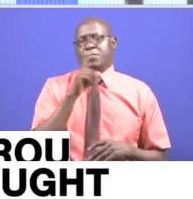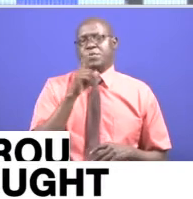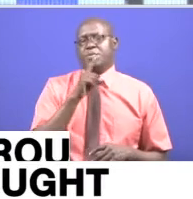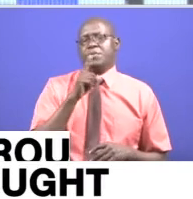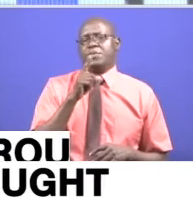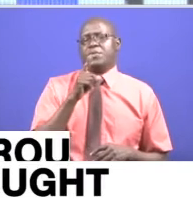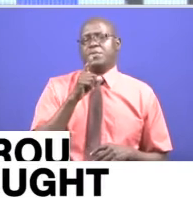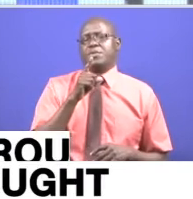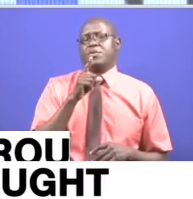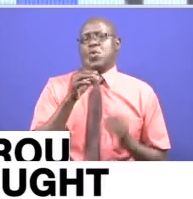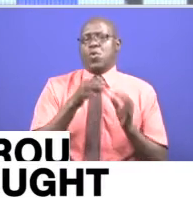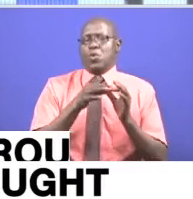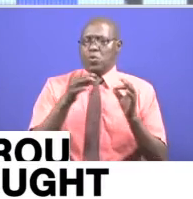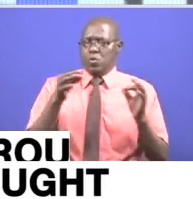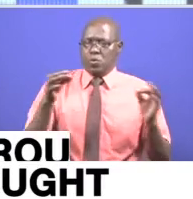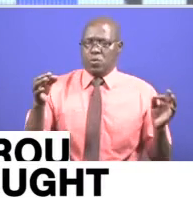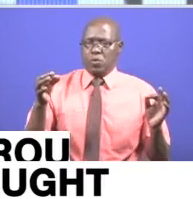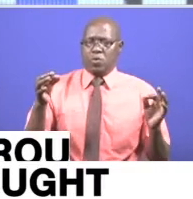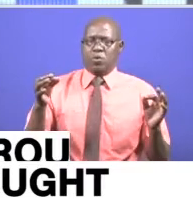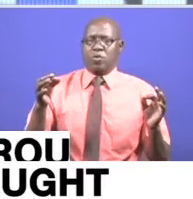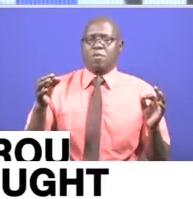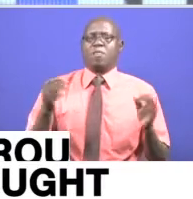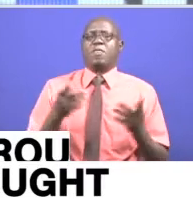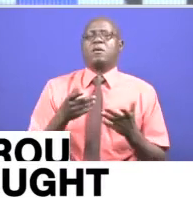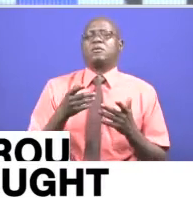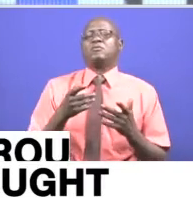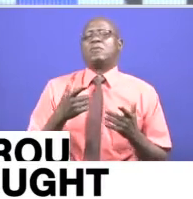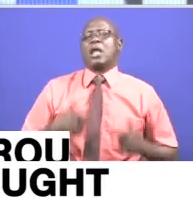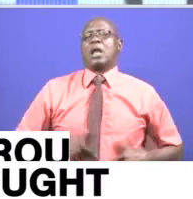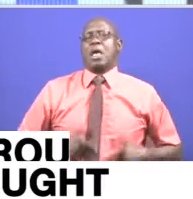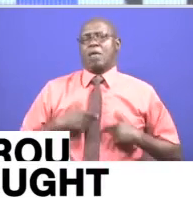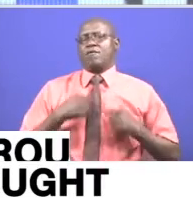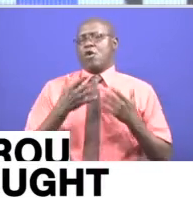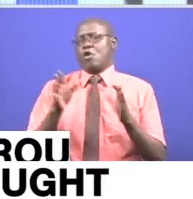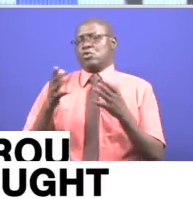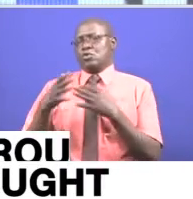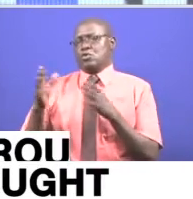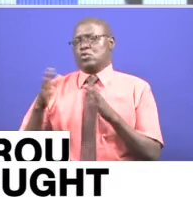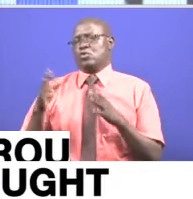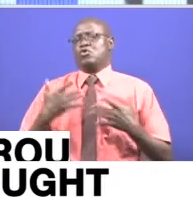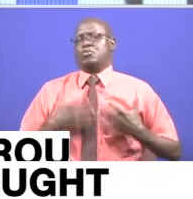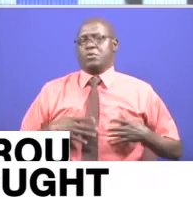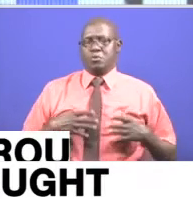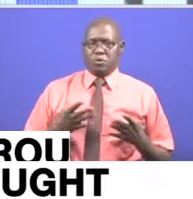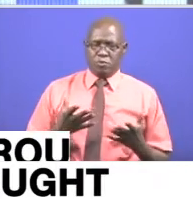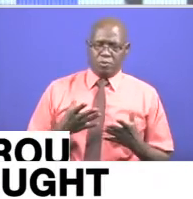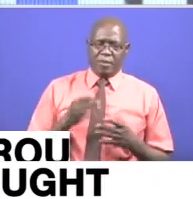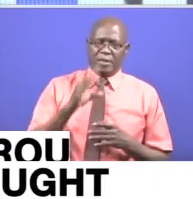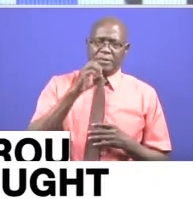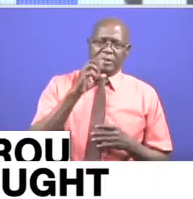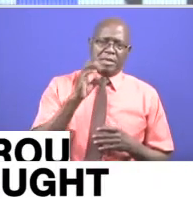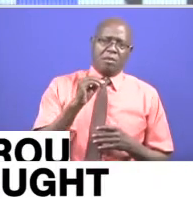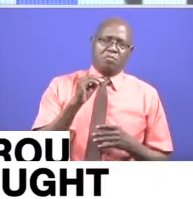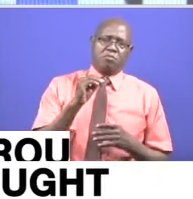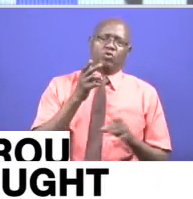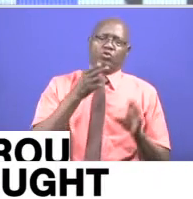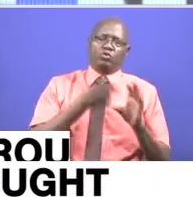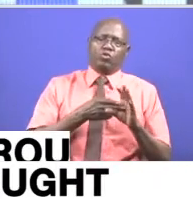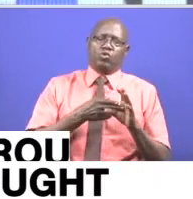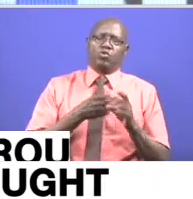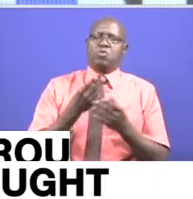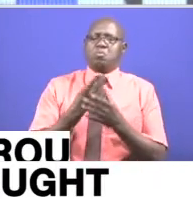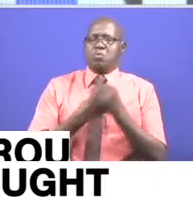severe and longest, with widespread livelihood losses and massive displacement of populations. Citam is joining both the local and